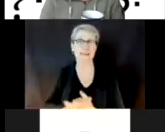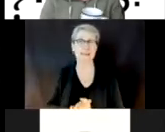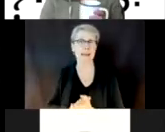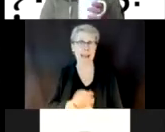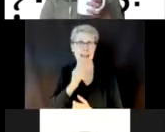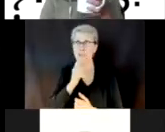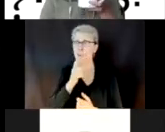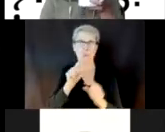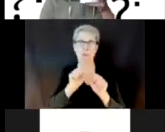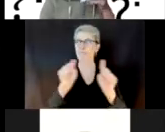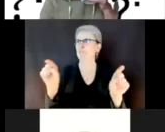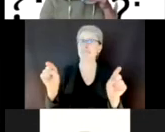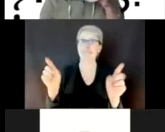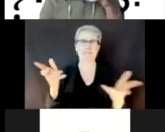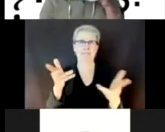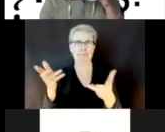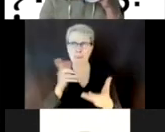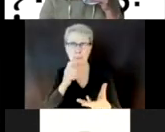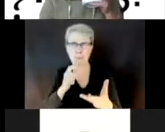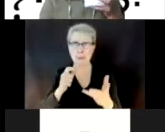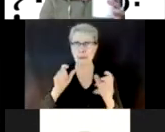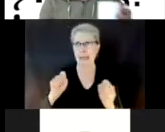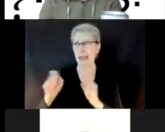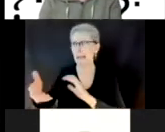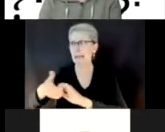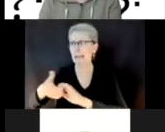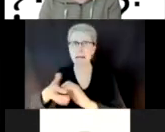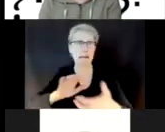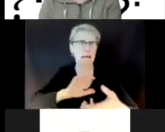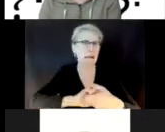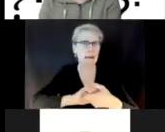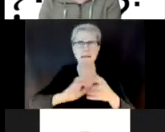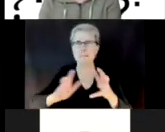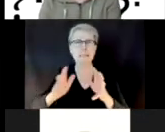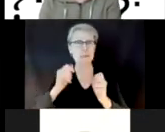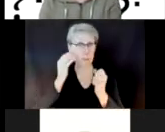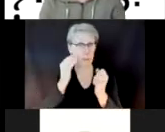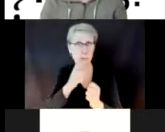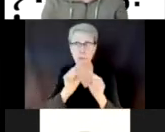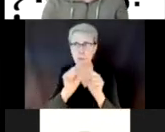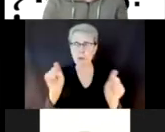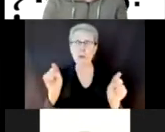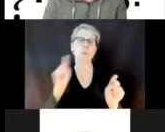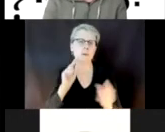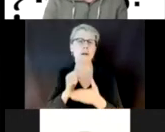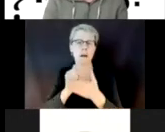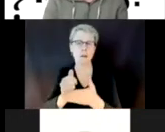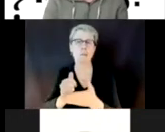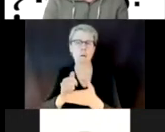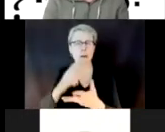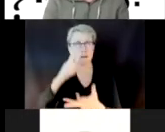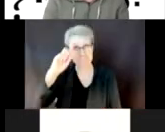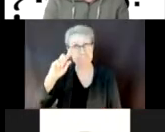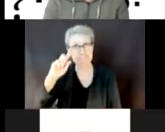is out there and who you want to connect with will change the way you fashion your messaging and your